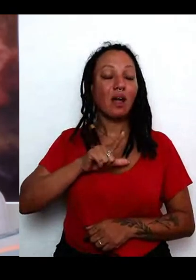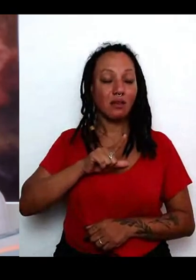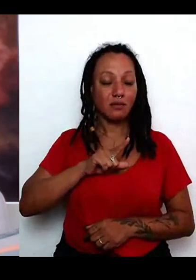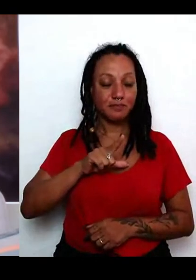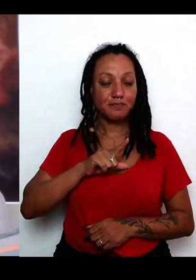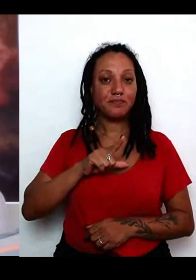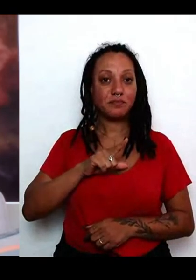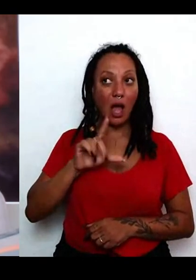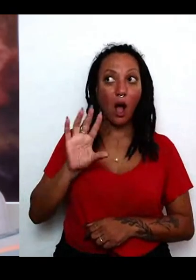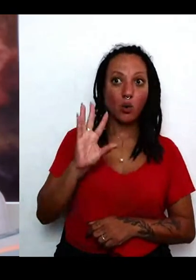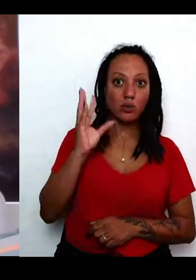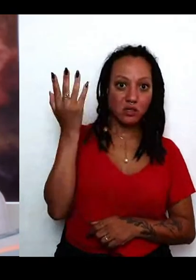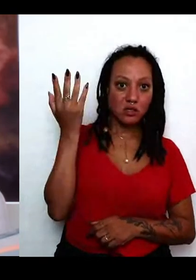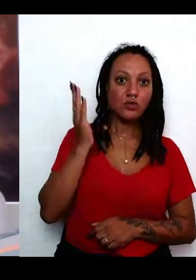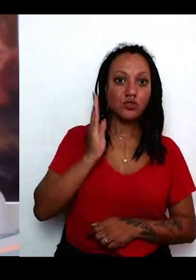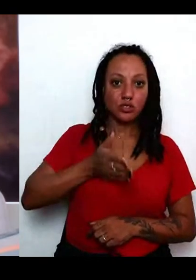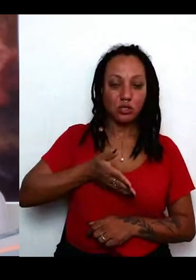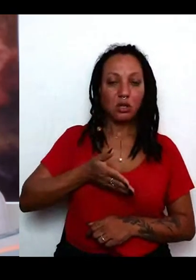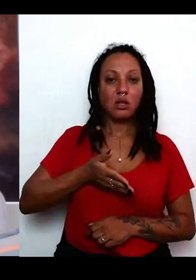creatures